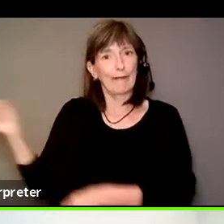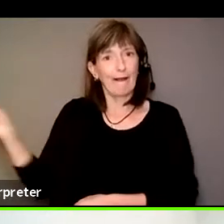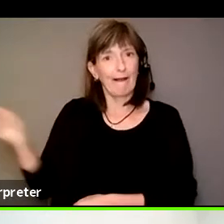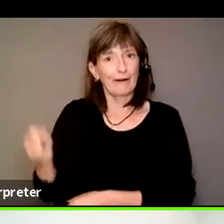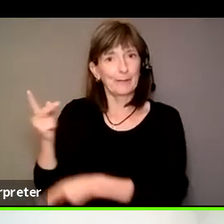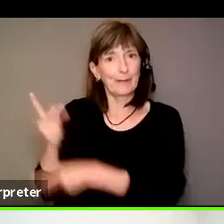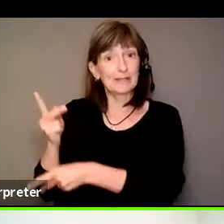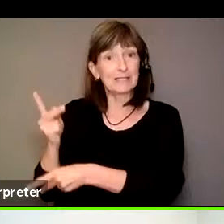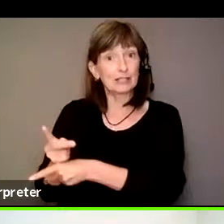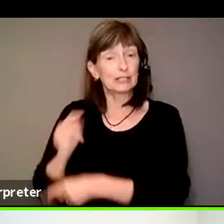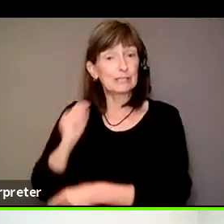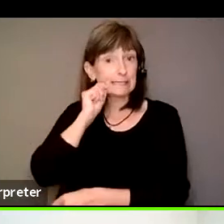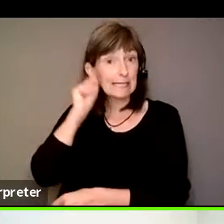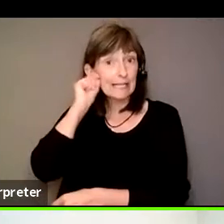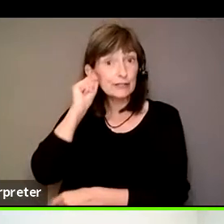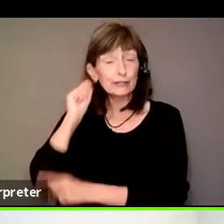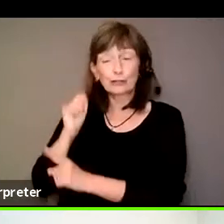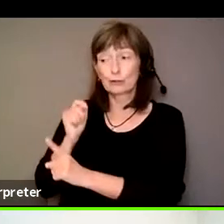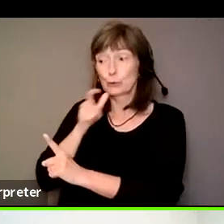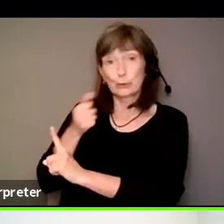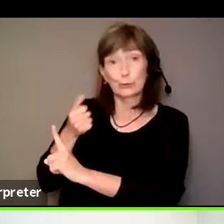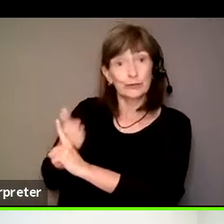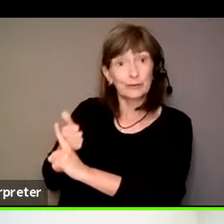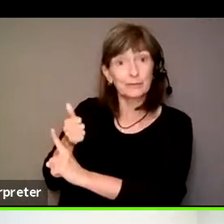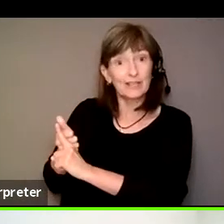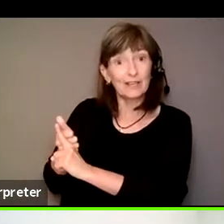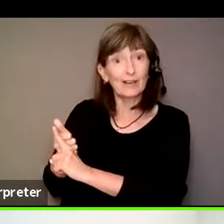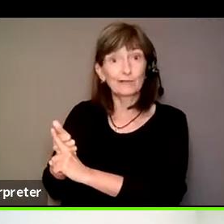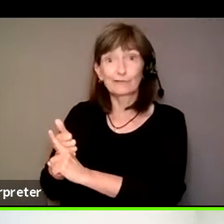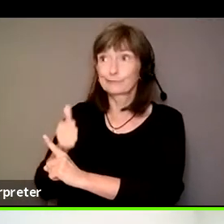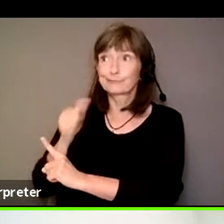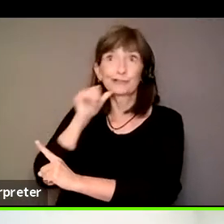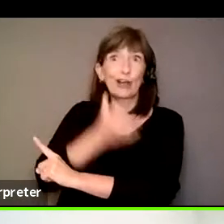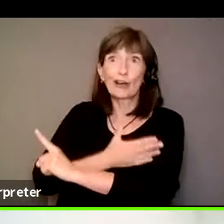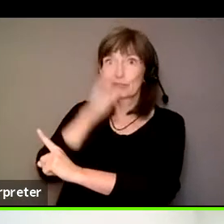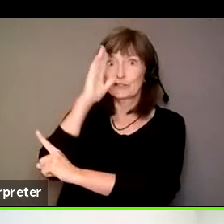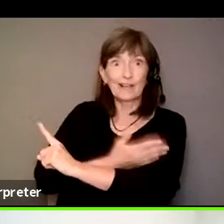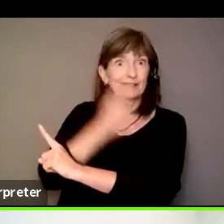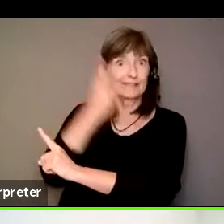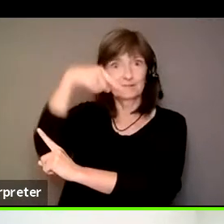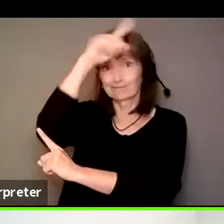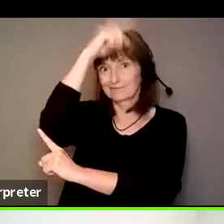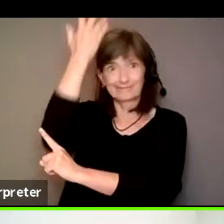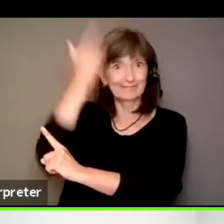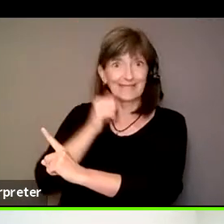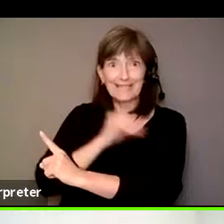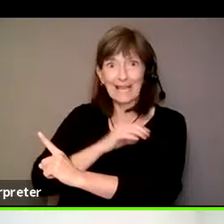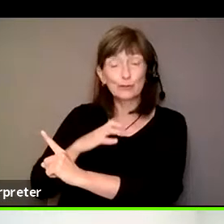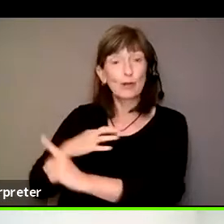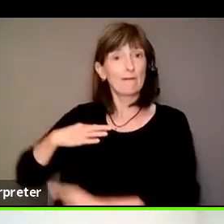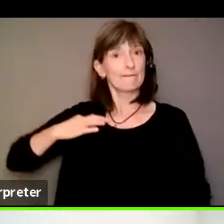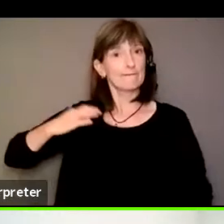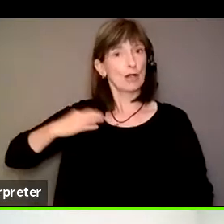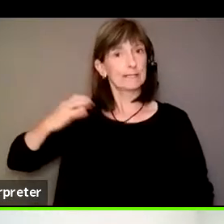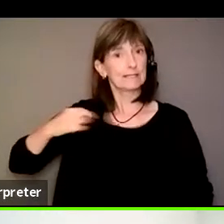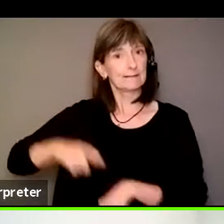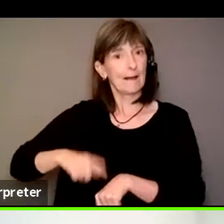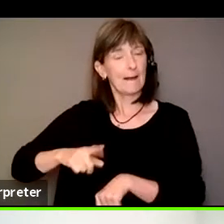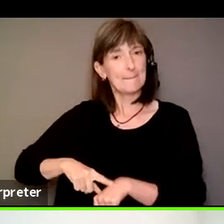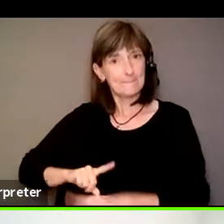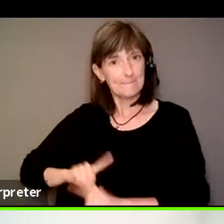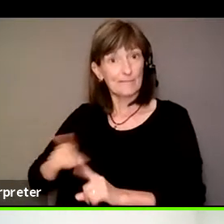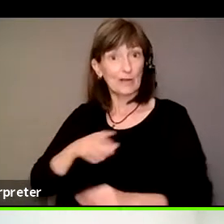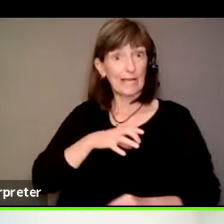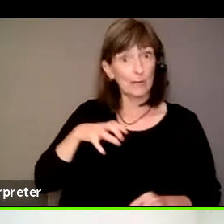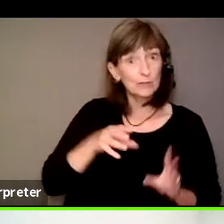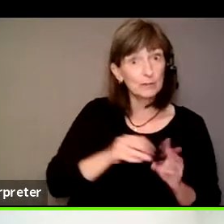a teenager who was a son or daughter of a council member who volunteered their time during the council